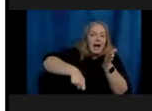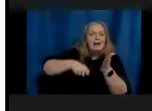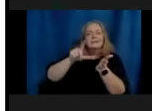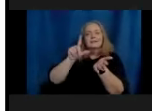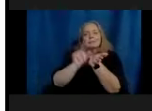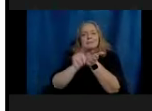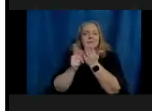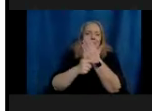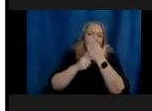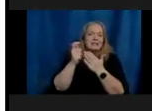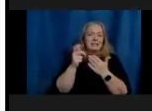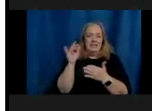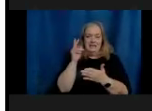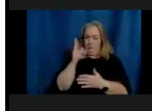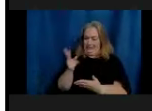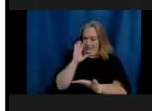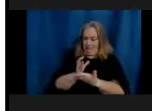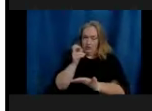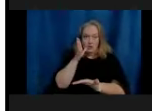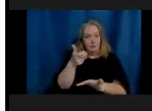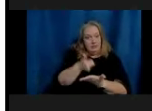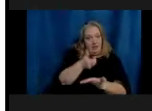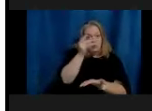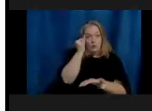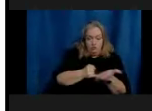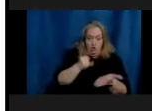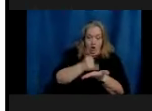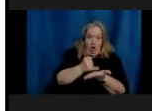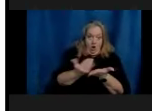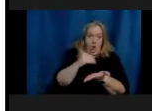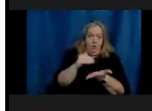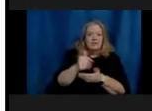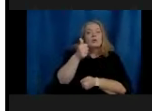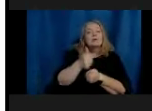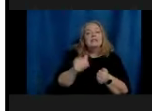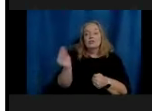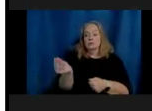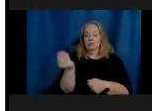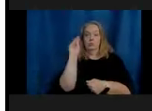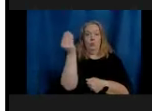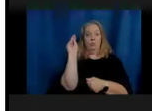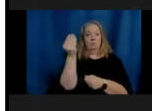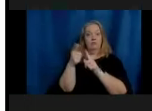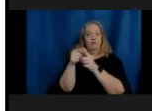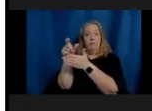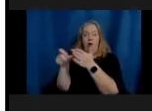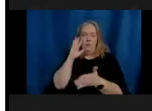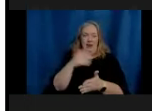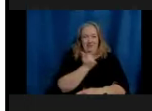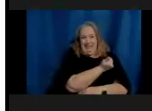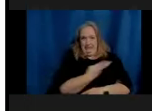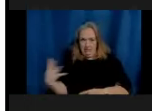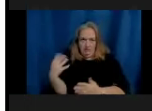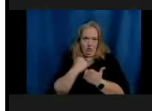these images over and over again. So for each source is what they would call them at the collection, there would be multiple versions of them.